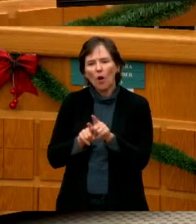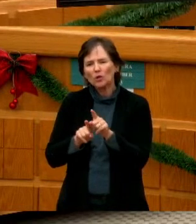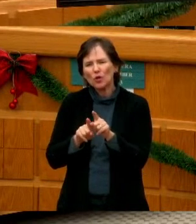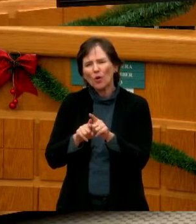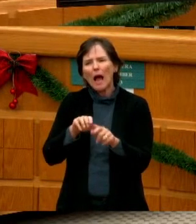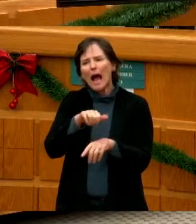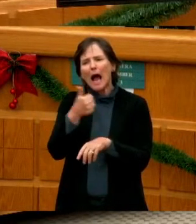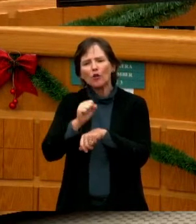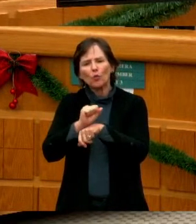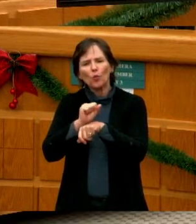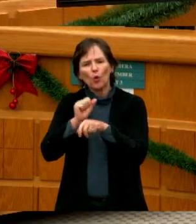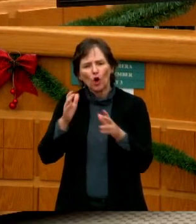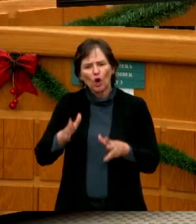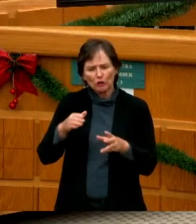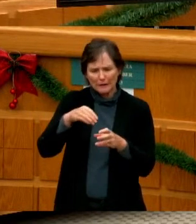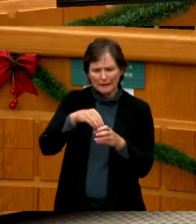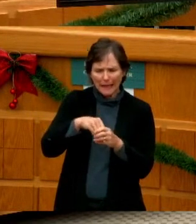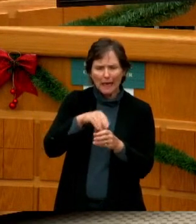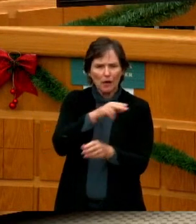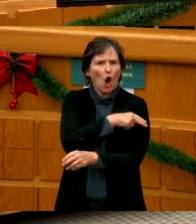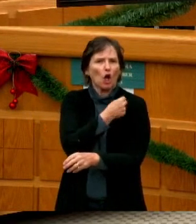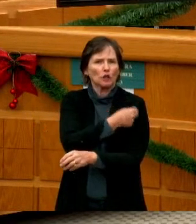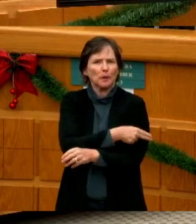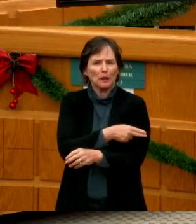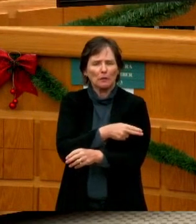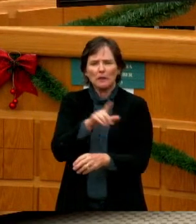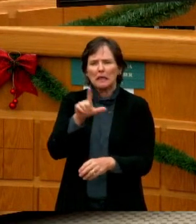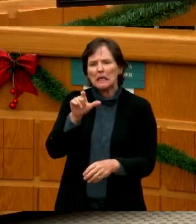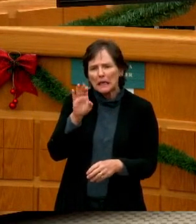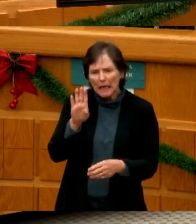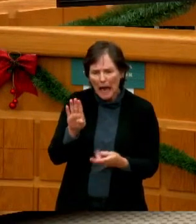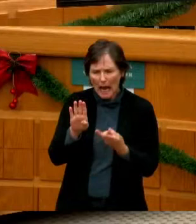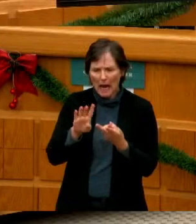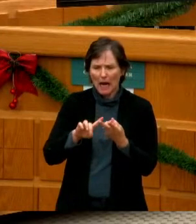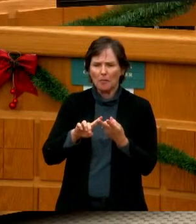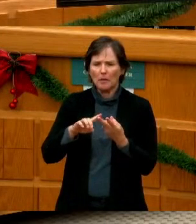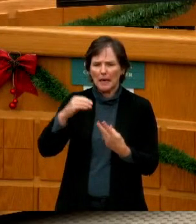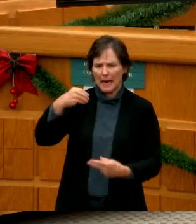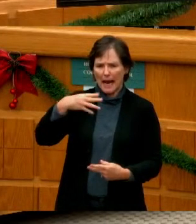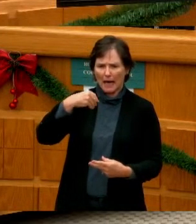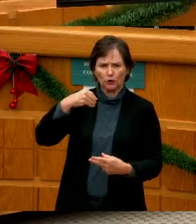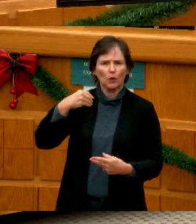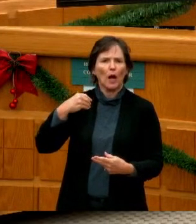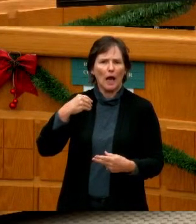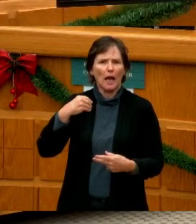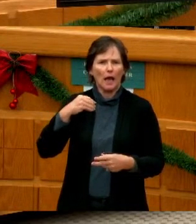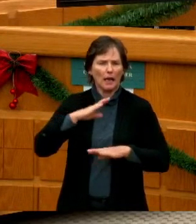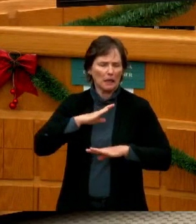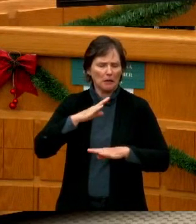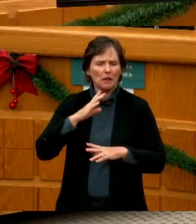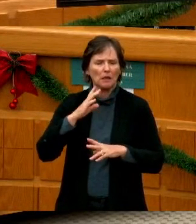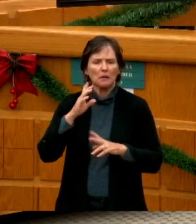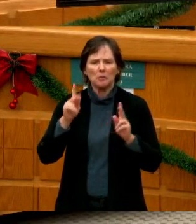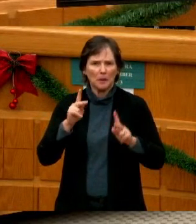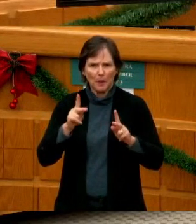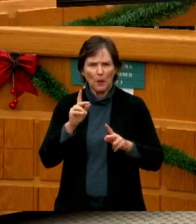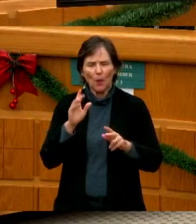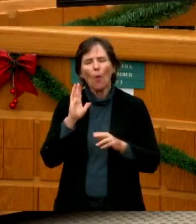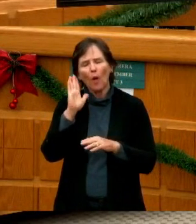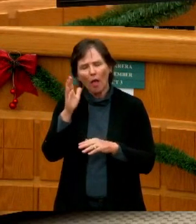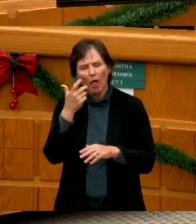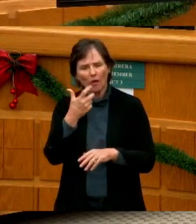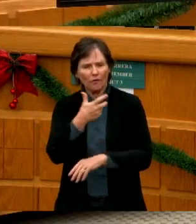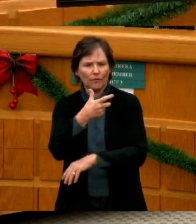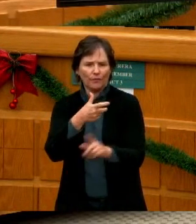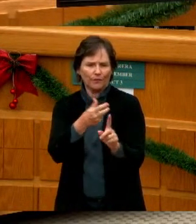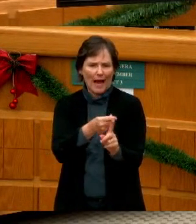groups that go with that. So if you have an X-ray technician, if you have a lab technician, those individuals that are working with the COVID